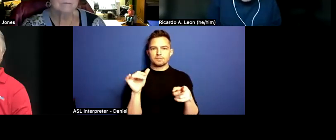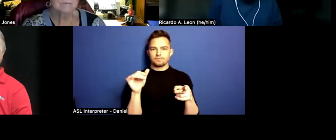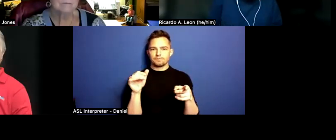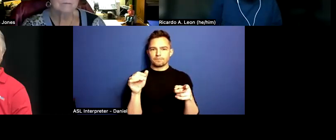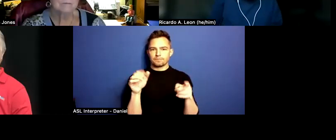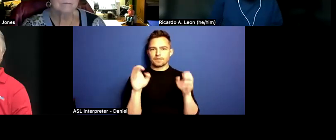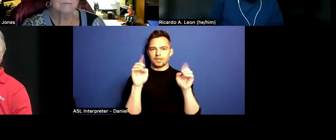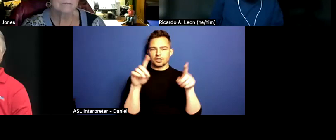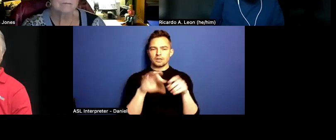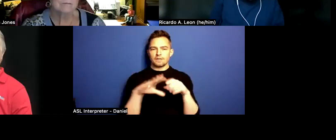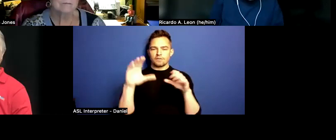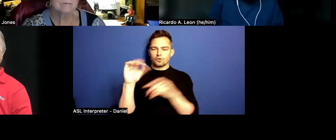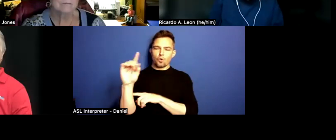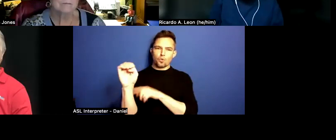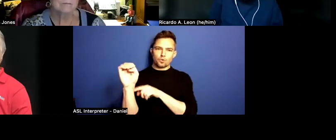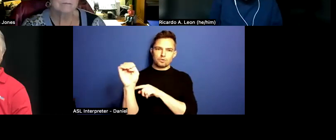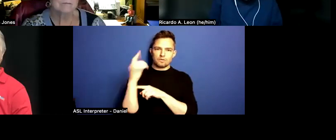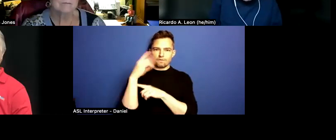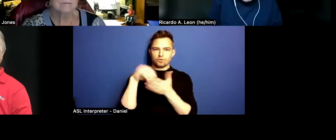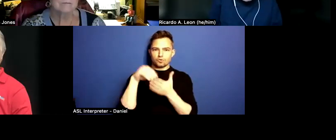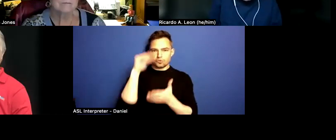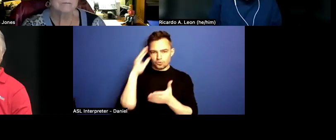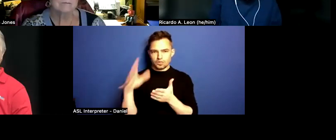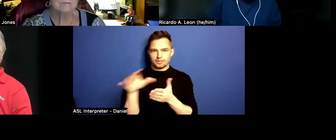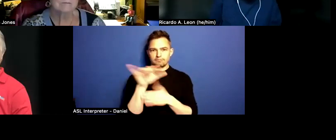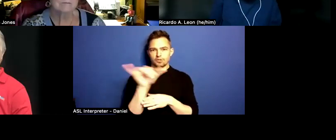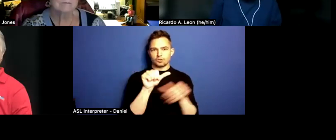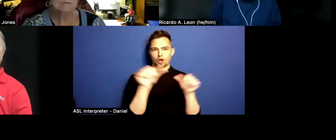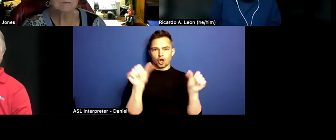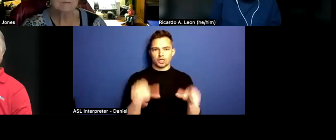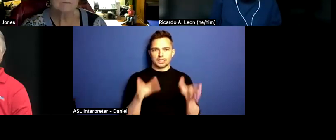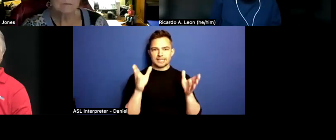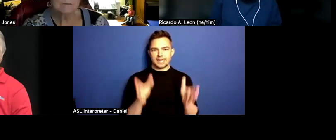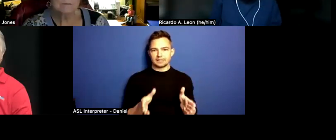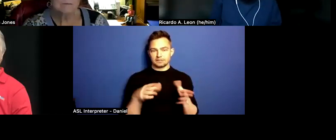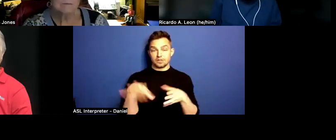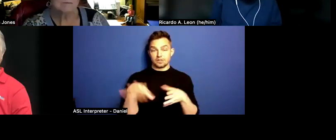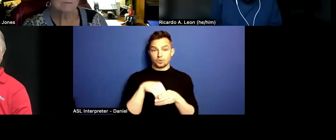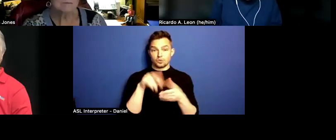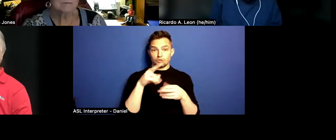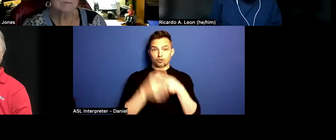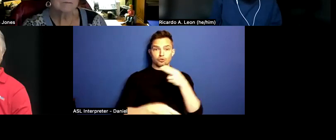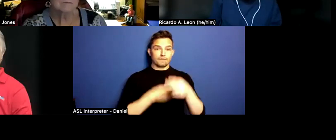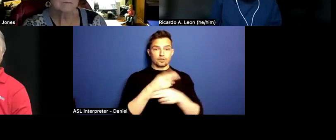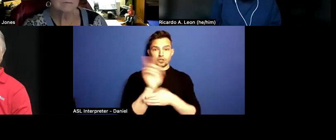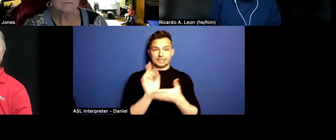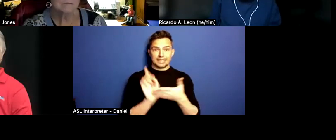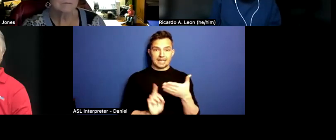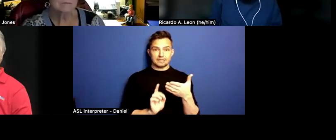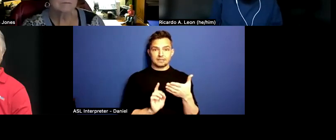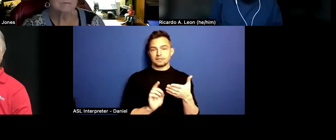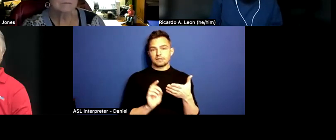education of code for students and architects today, inclusive and universal design, and